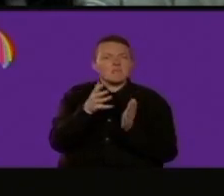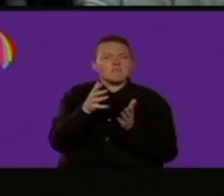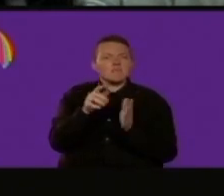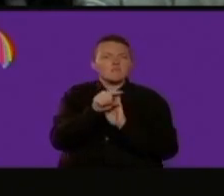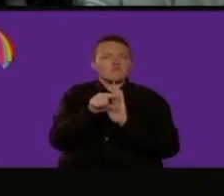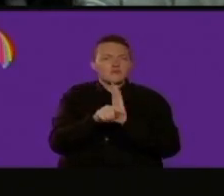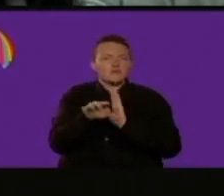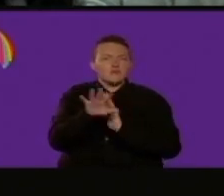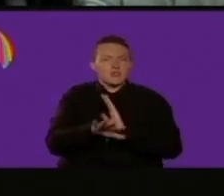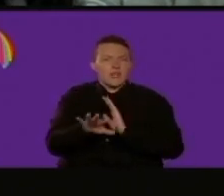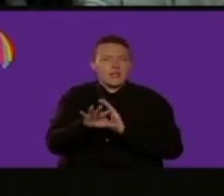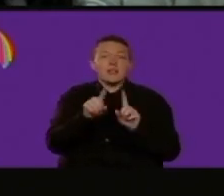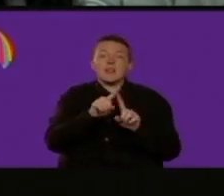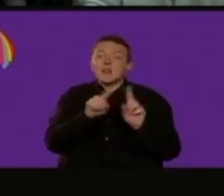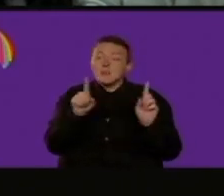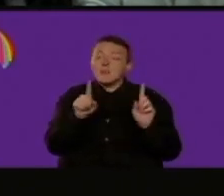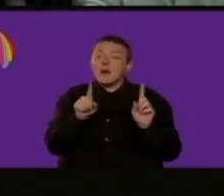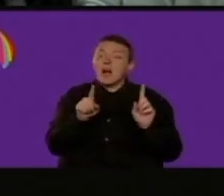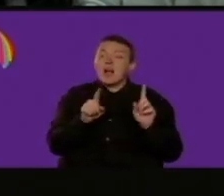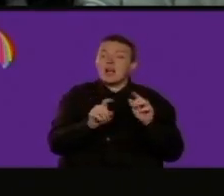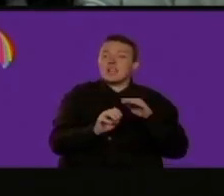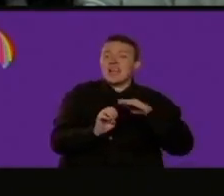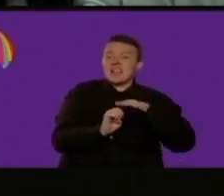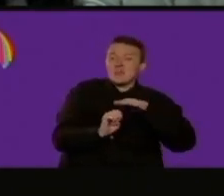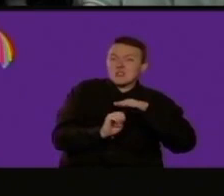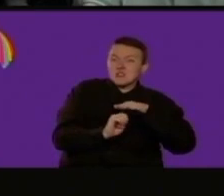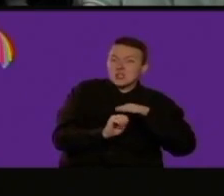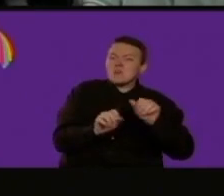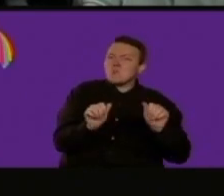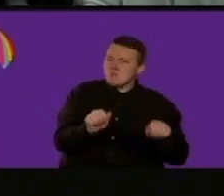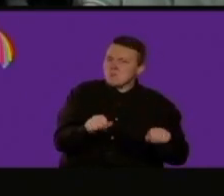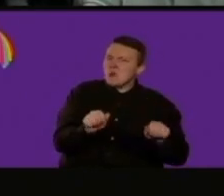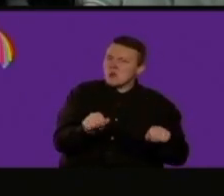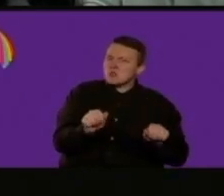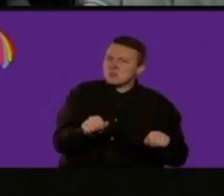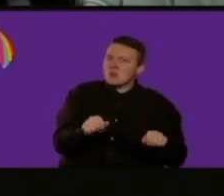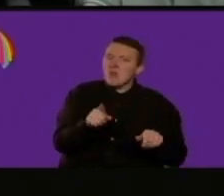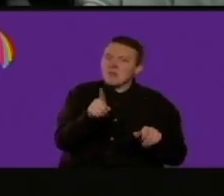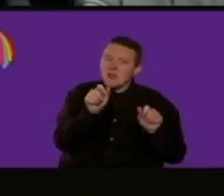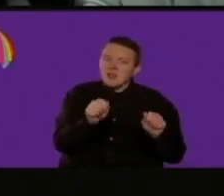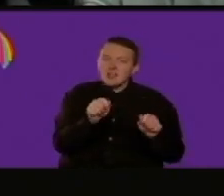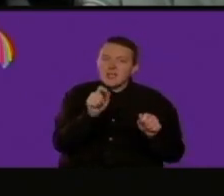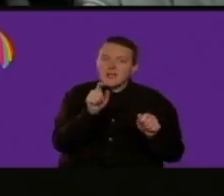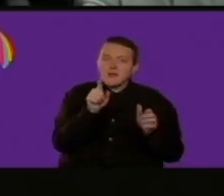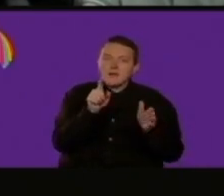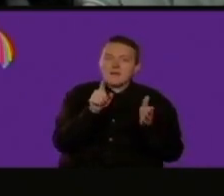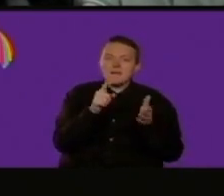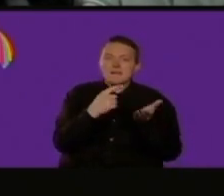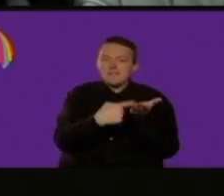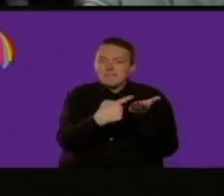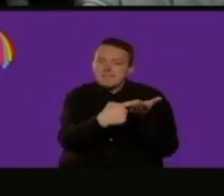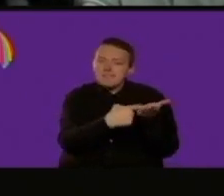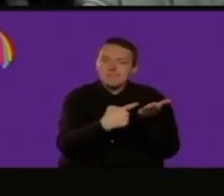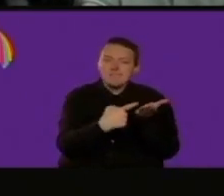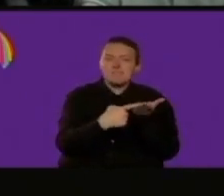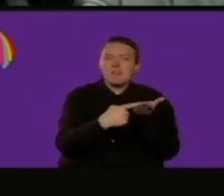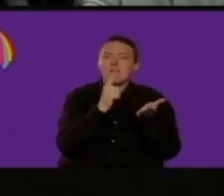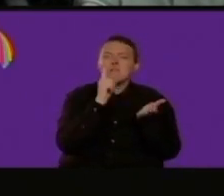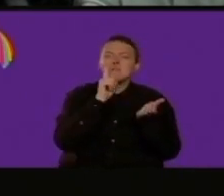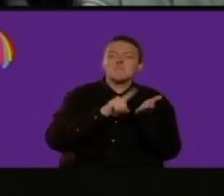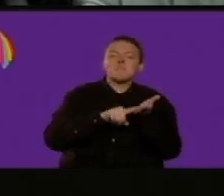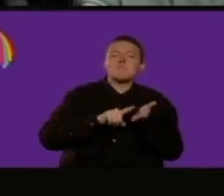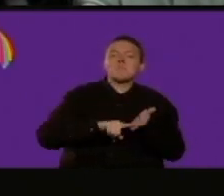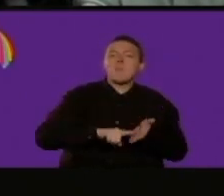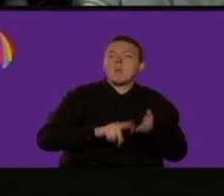topic. We saw in Mitch's talk earlier the Ukraine issue, right? Very deep, very complex, and